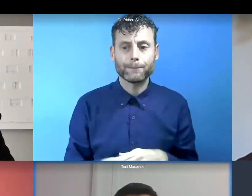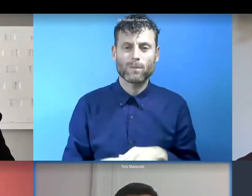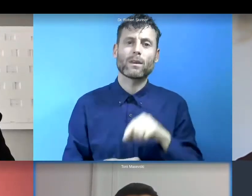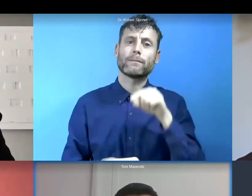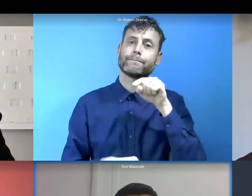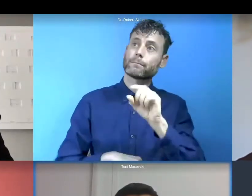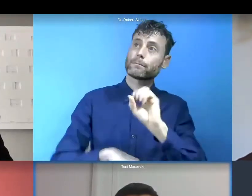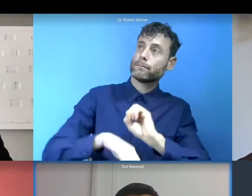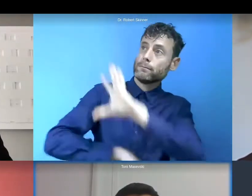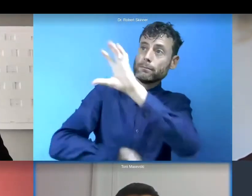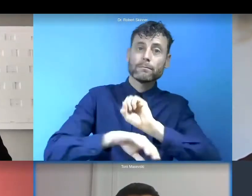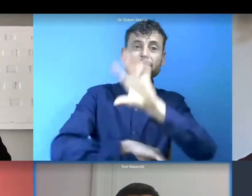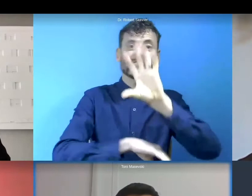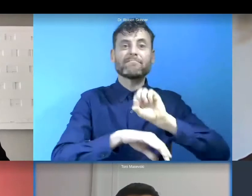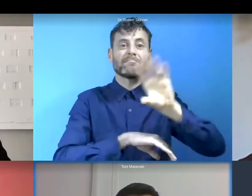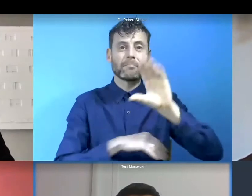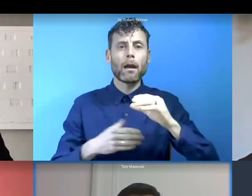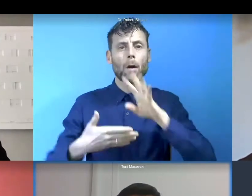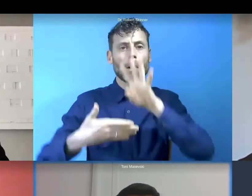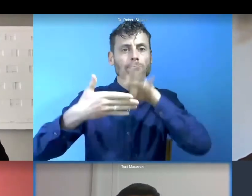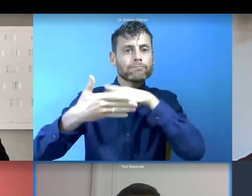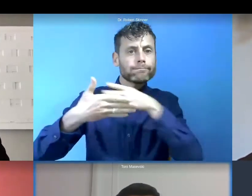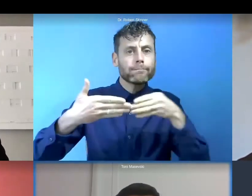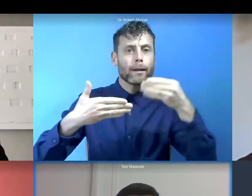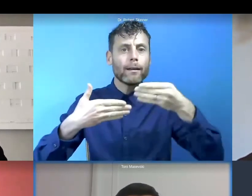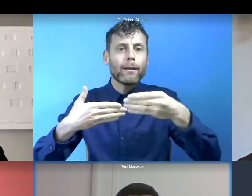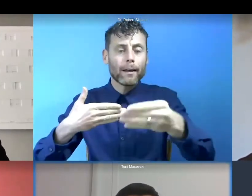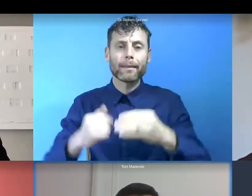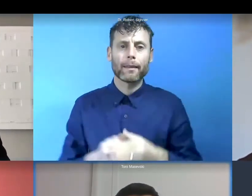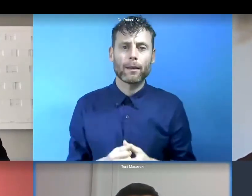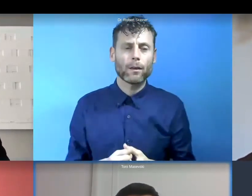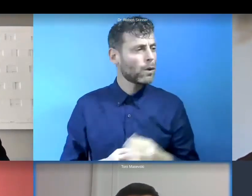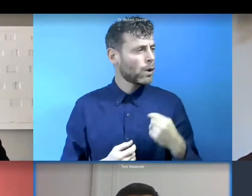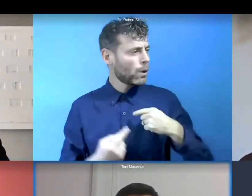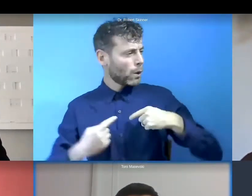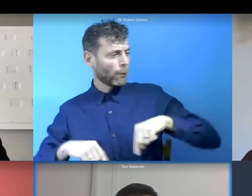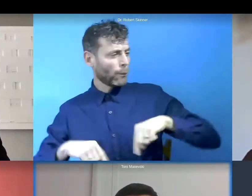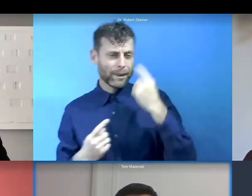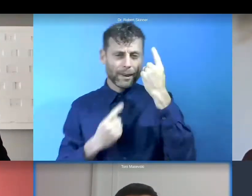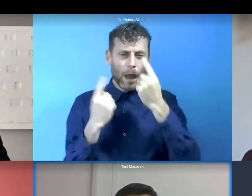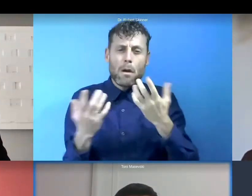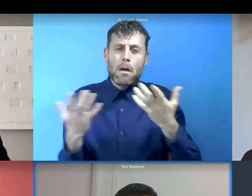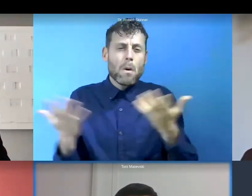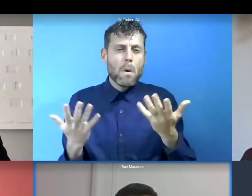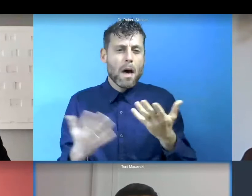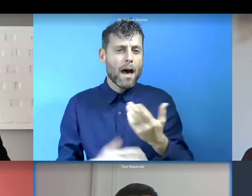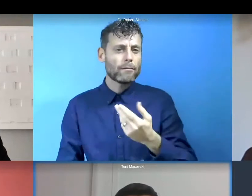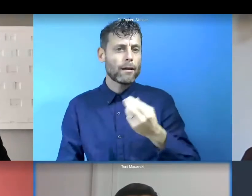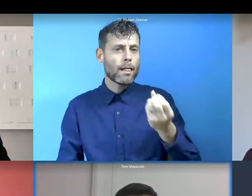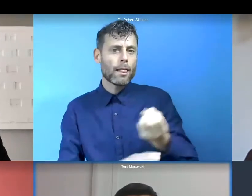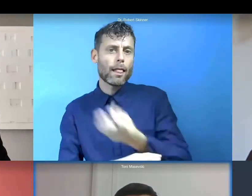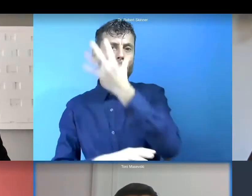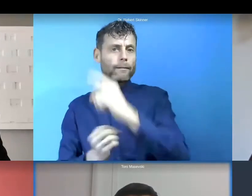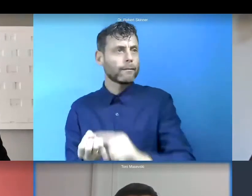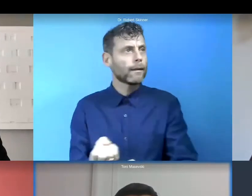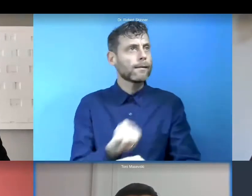the activity and discovering the opportunities for the installations, we actually rediscovered some